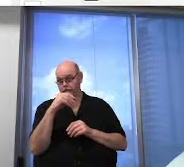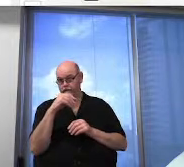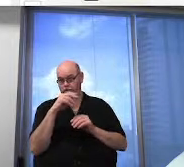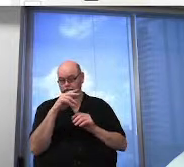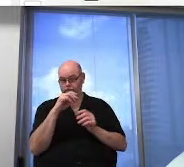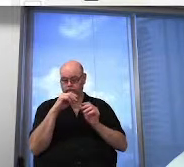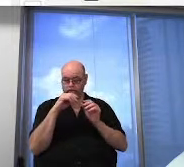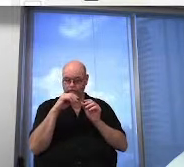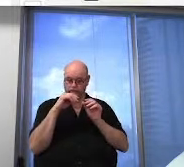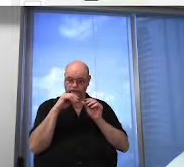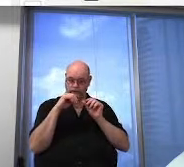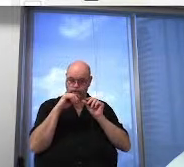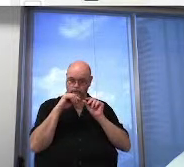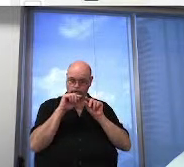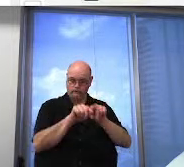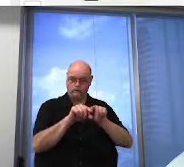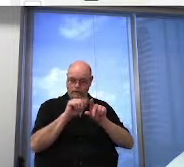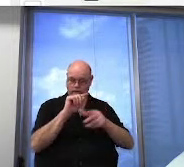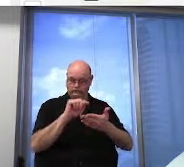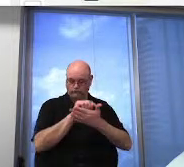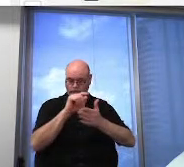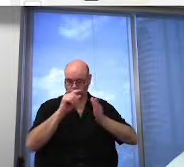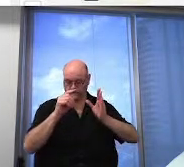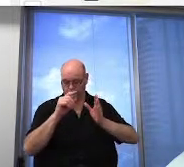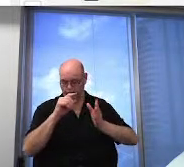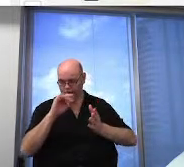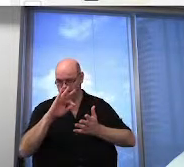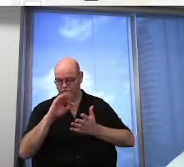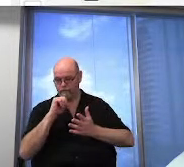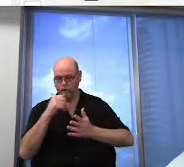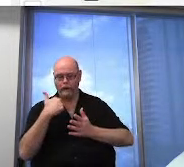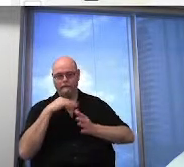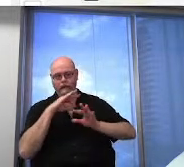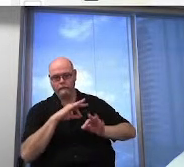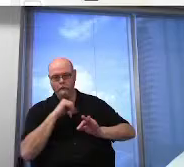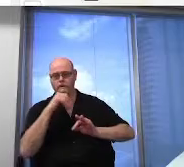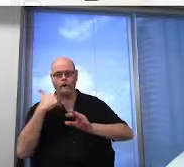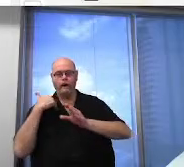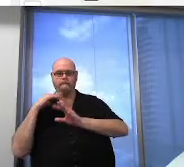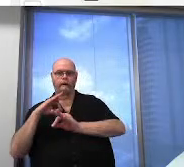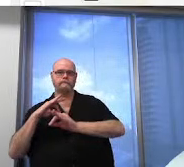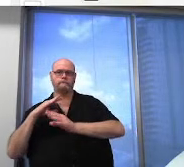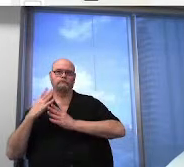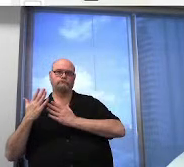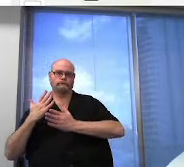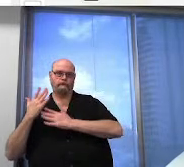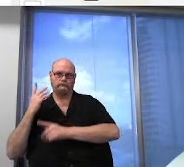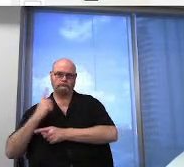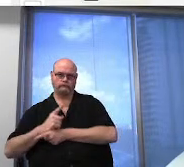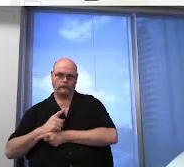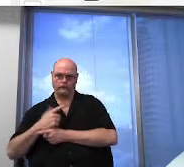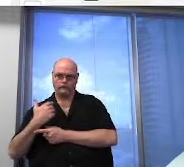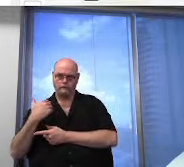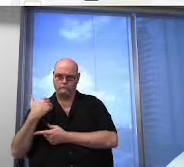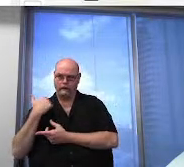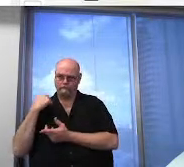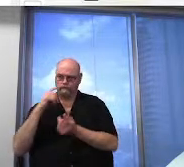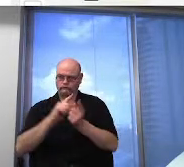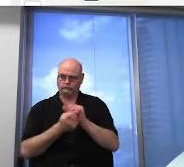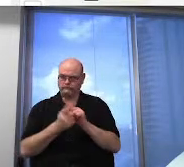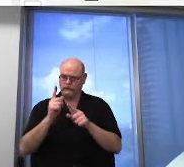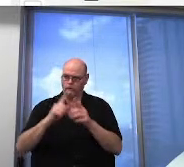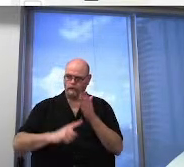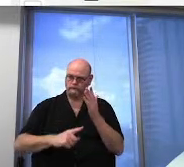system. Okay, well, that part's pretty obvious. I think we all know that if we don't get optimal, we don't get optimal. Is there any way